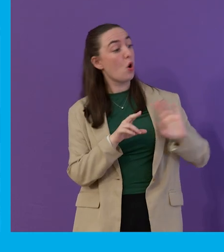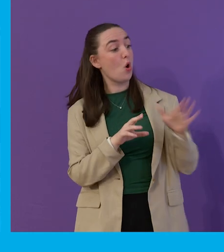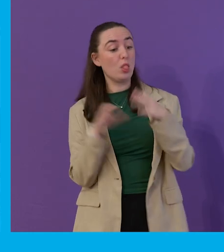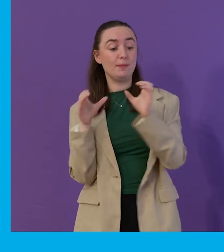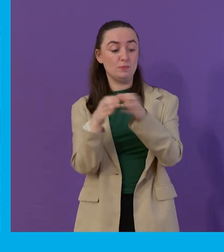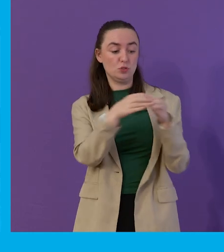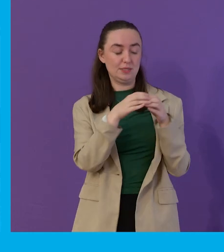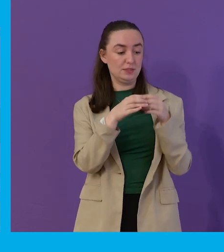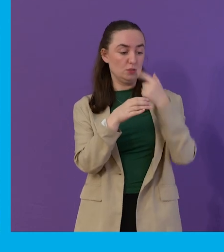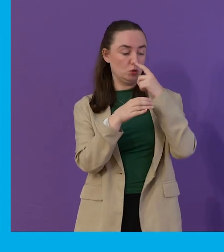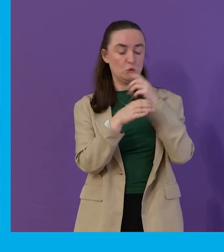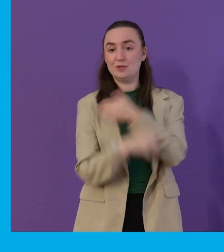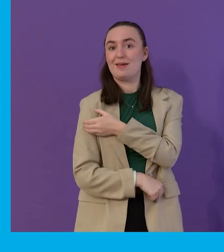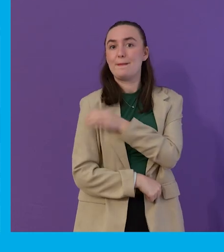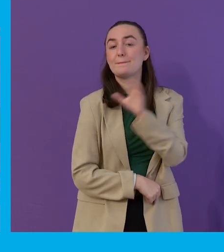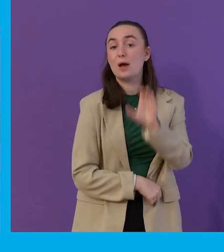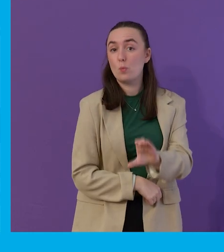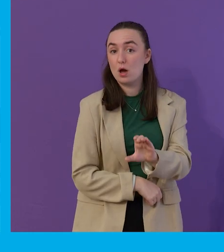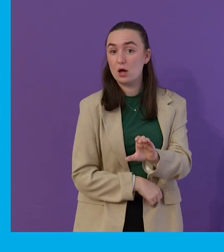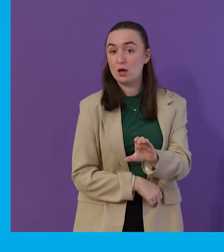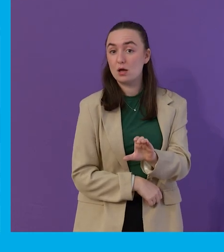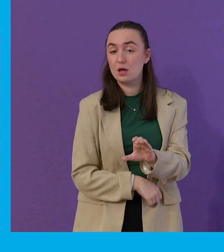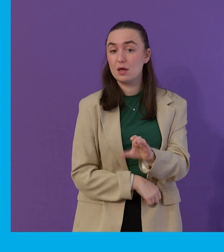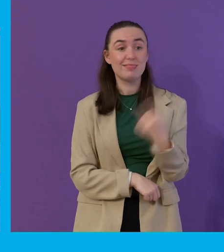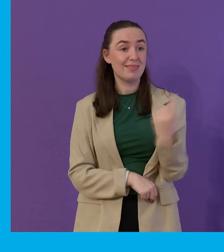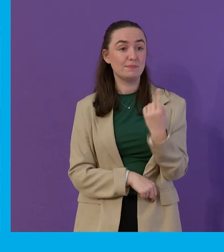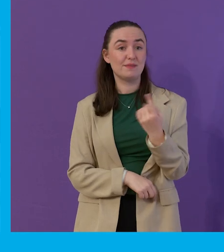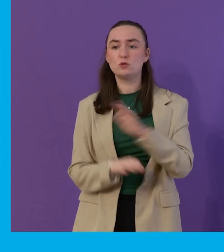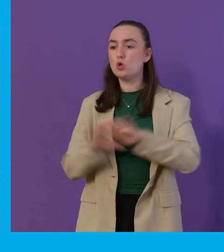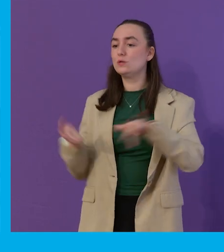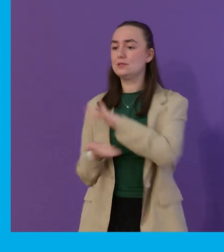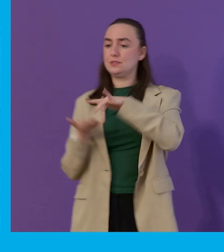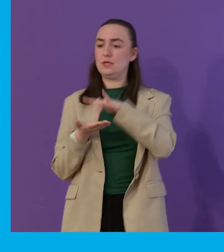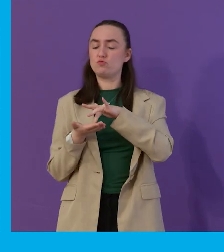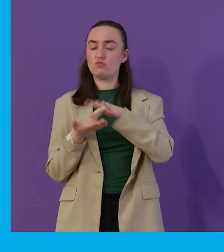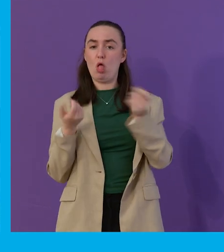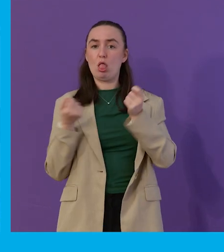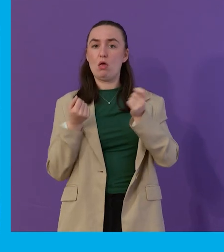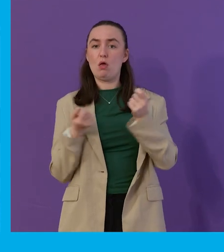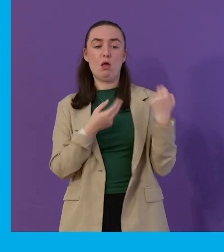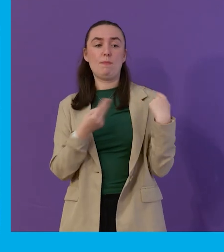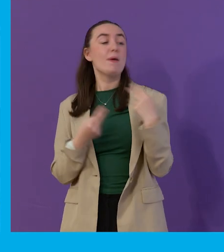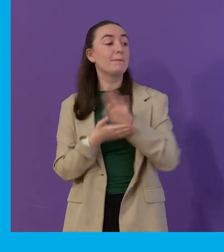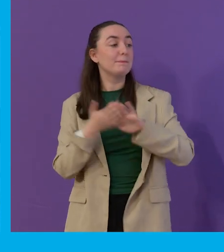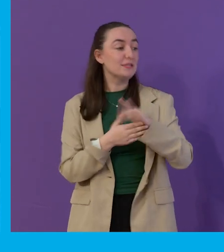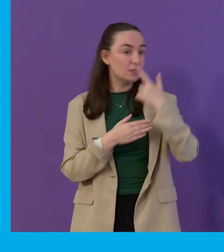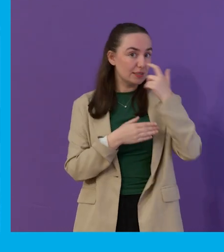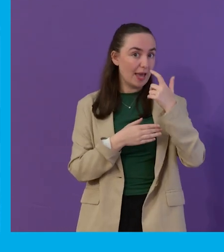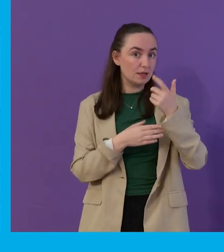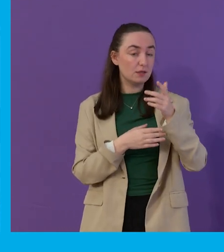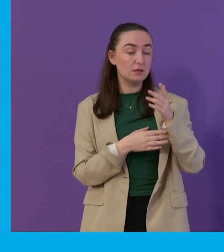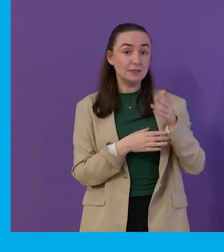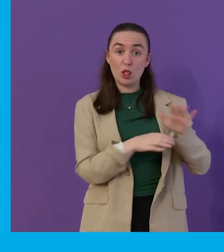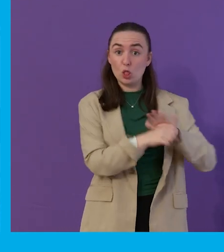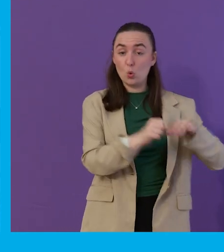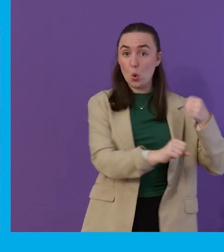were empowered more locally, if they were themselves decentralised to an extent, they'd be able to contribute far more to the community planning partnerships,